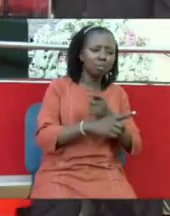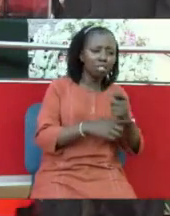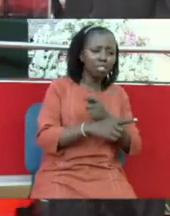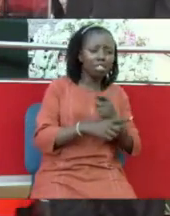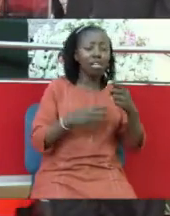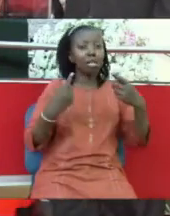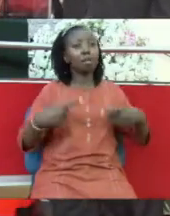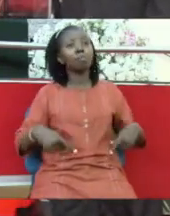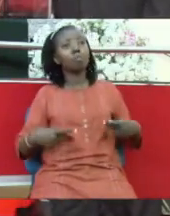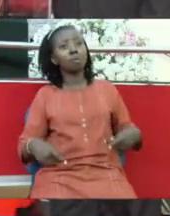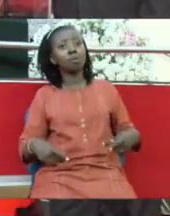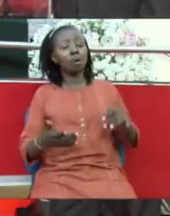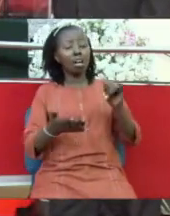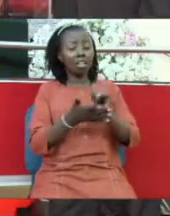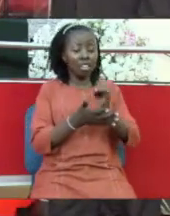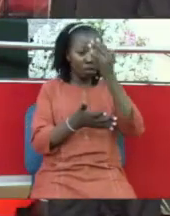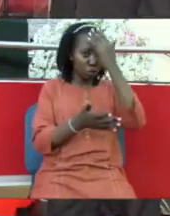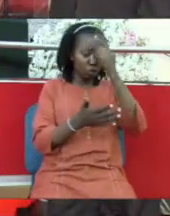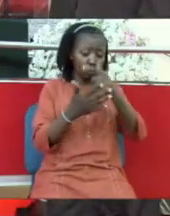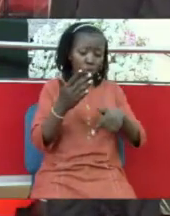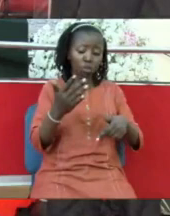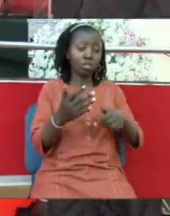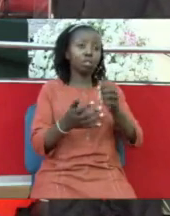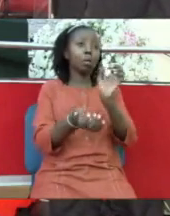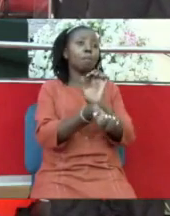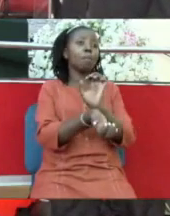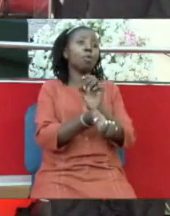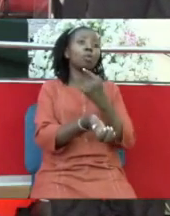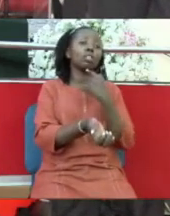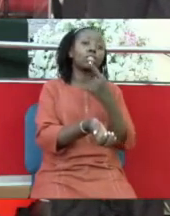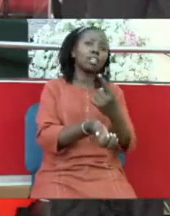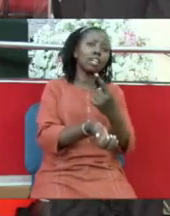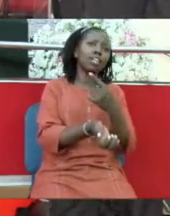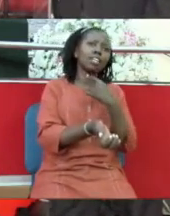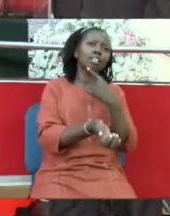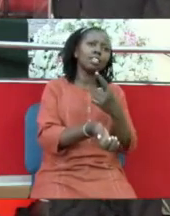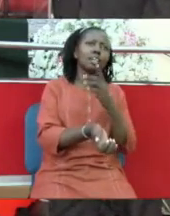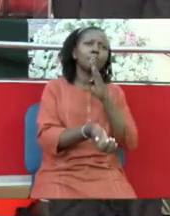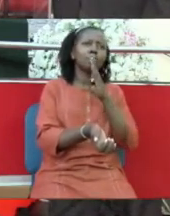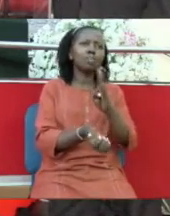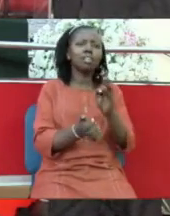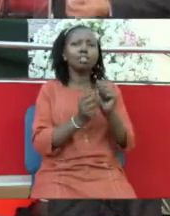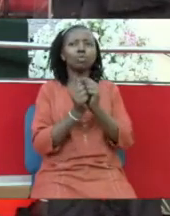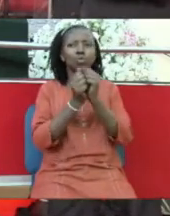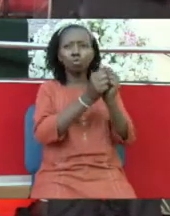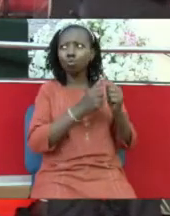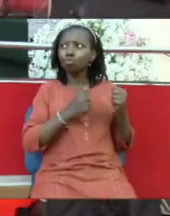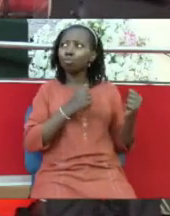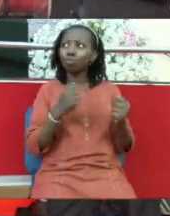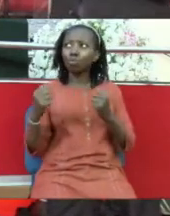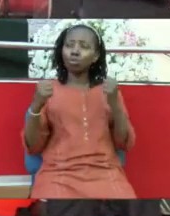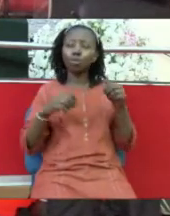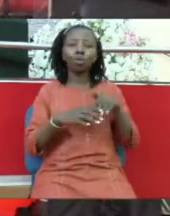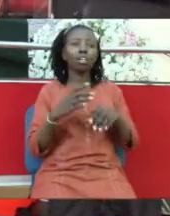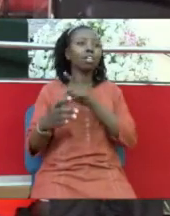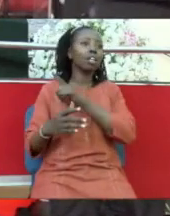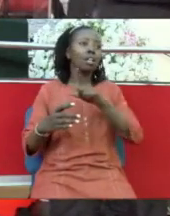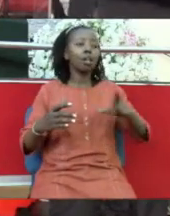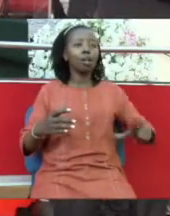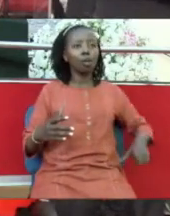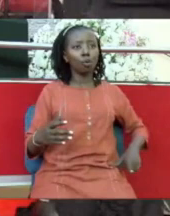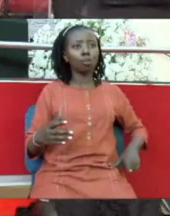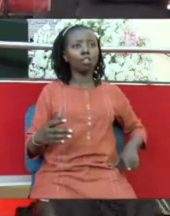And that is what Paul is talking about. He says, be strong in the Lord and in the power of his might.